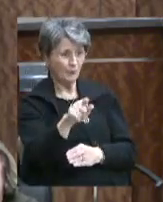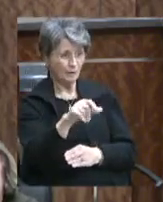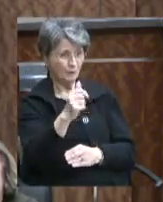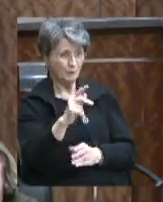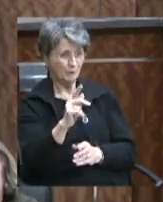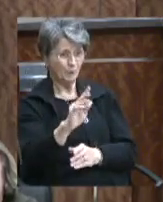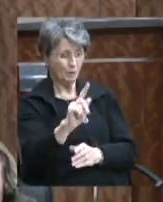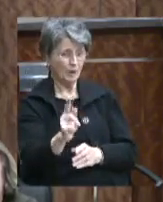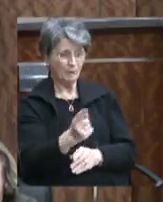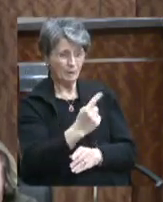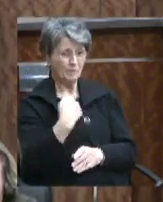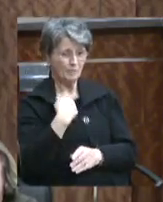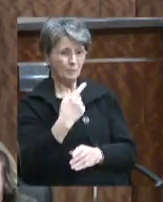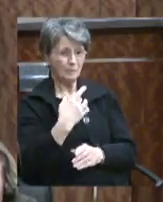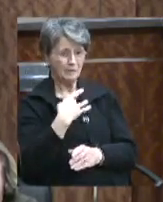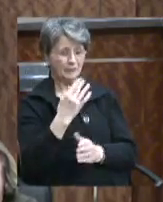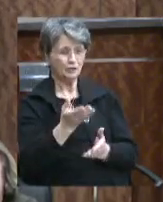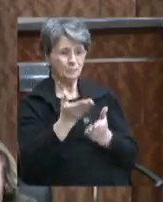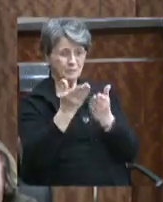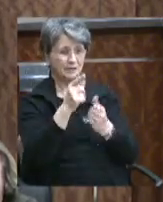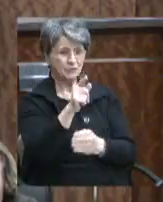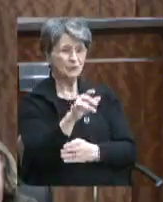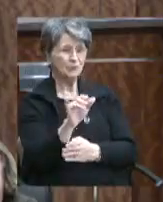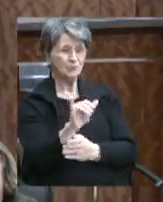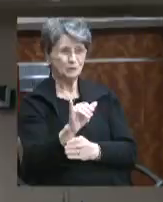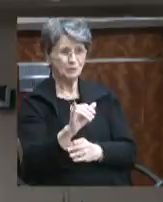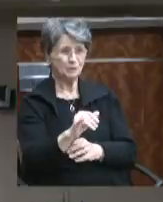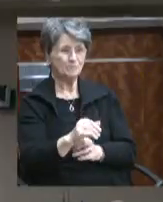like to present to you as well.